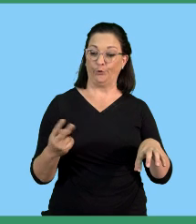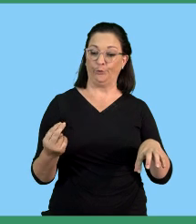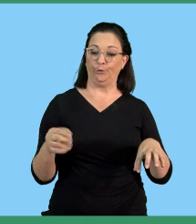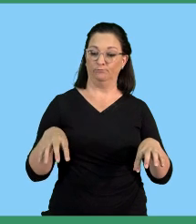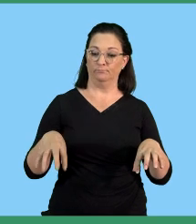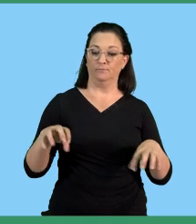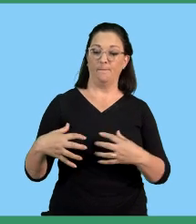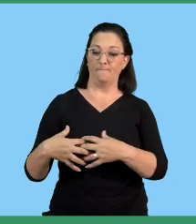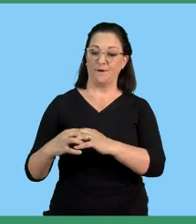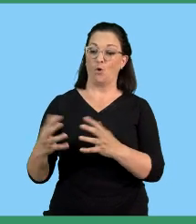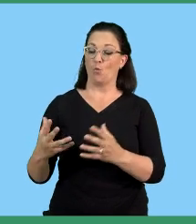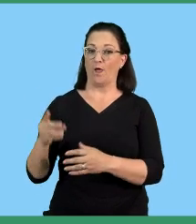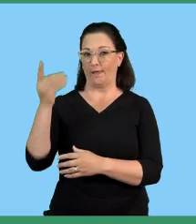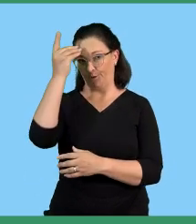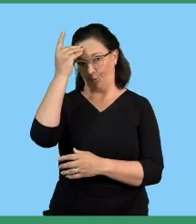branch in Durban.